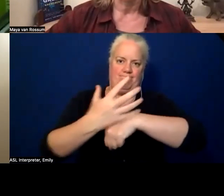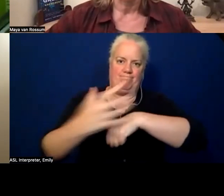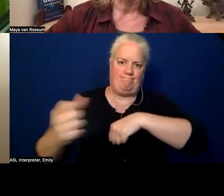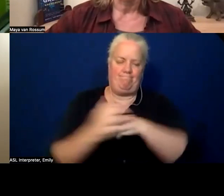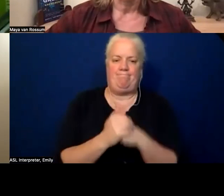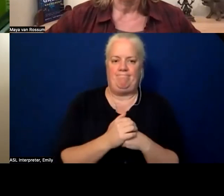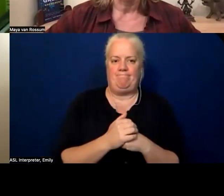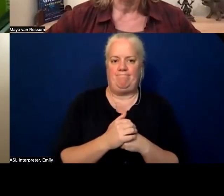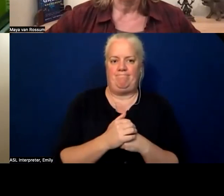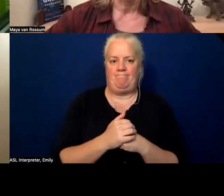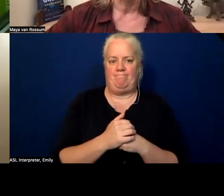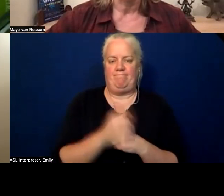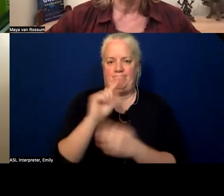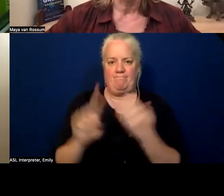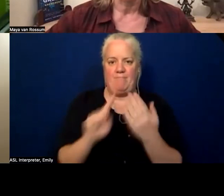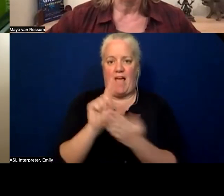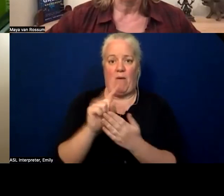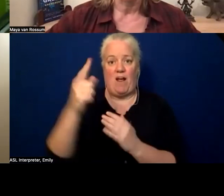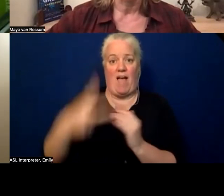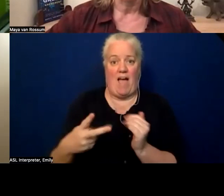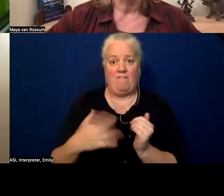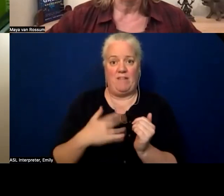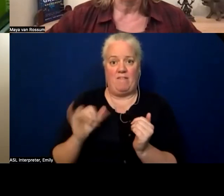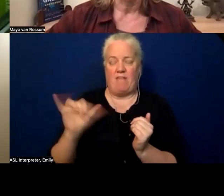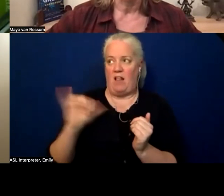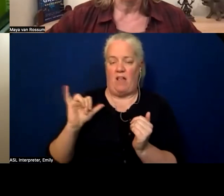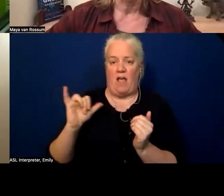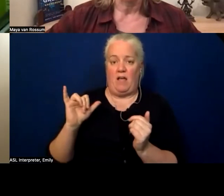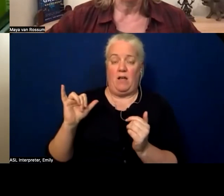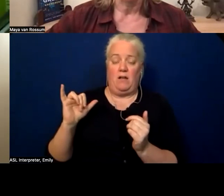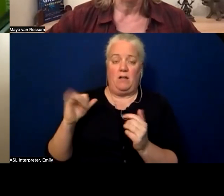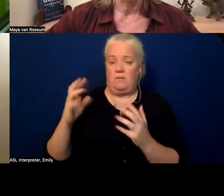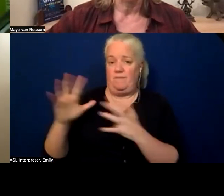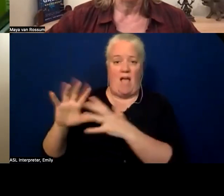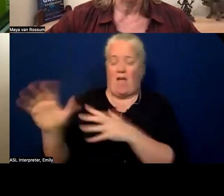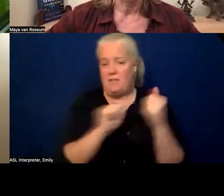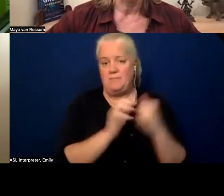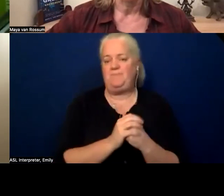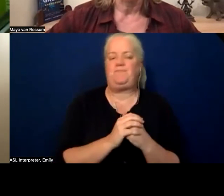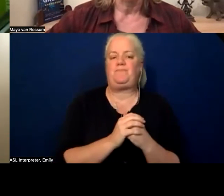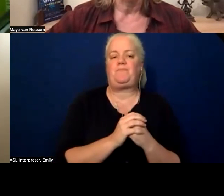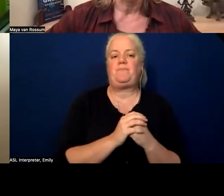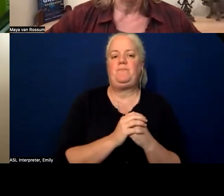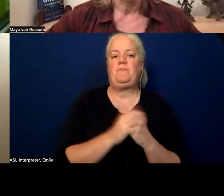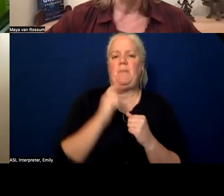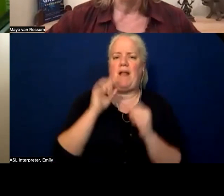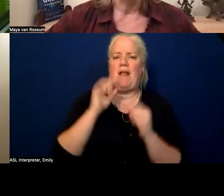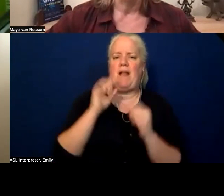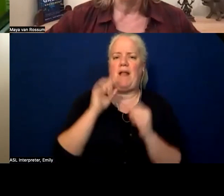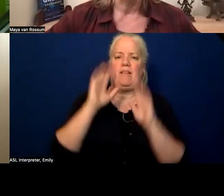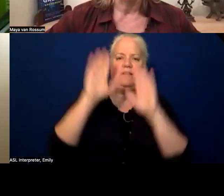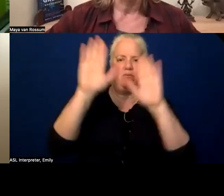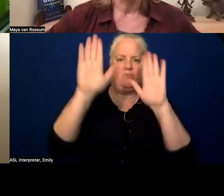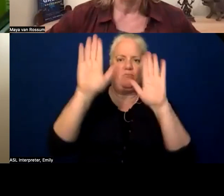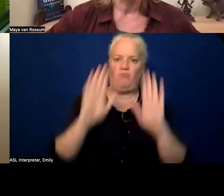like a marathon, but I think there was so much great information that was shared. I did want to say one thing, which I probably should have said at the